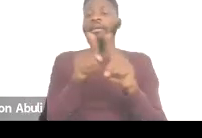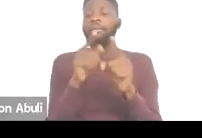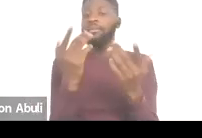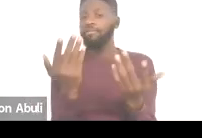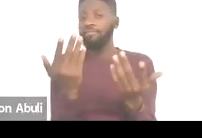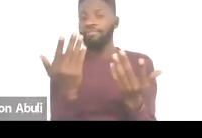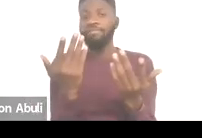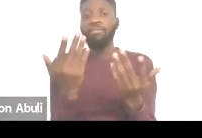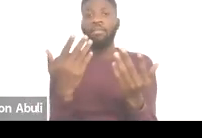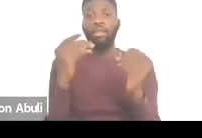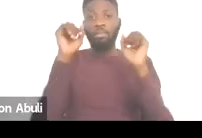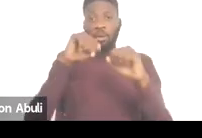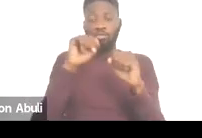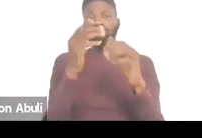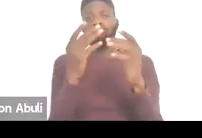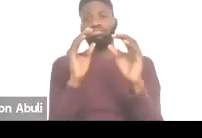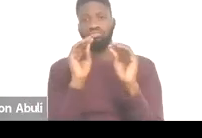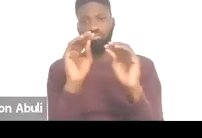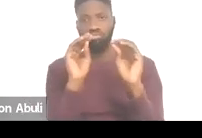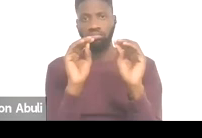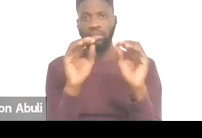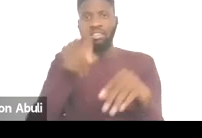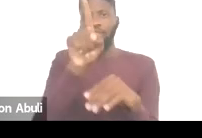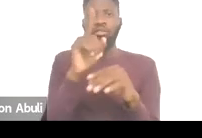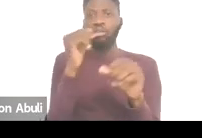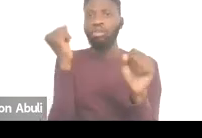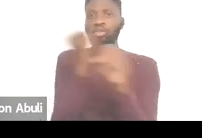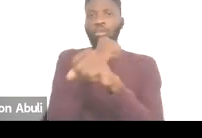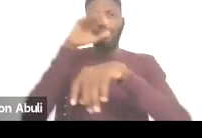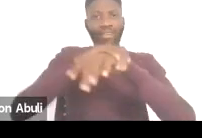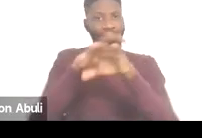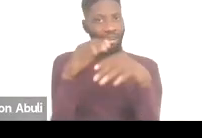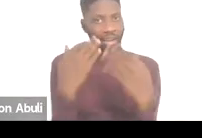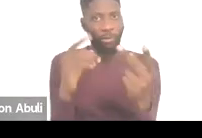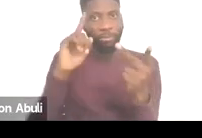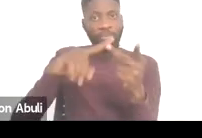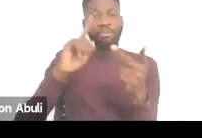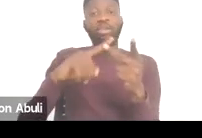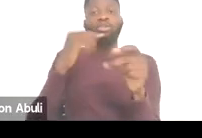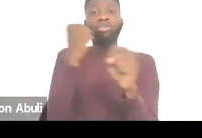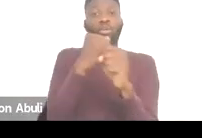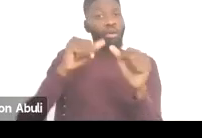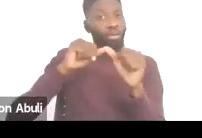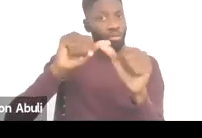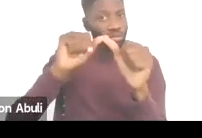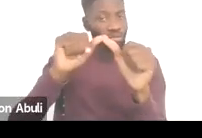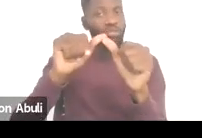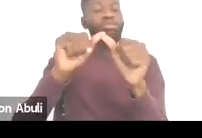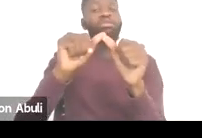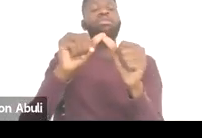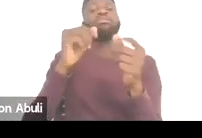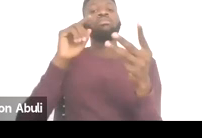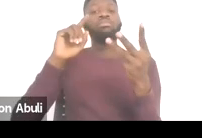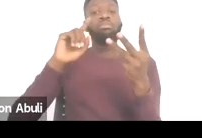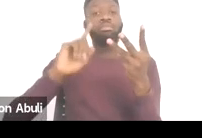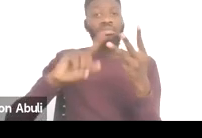I'll be able to take you through how are you going to get your job, keep your job, and excel at the job that you've gotten. Apart